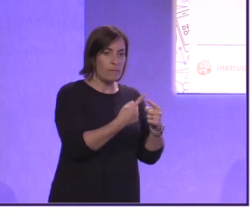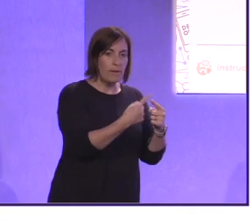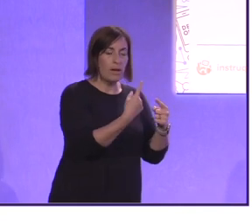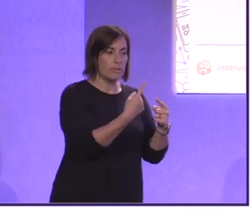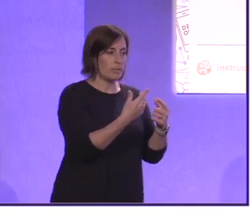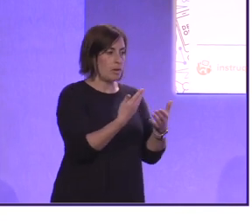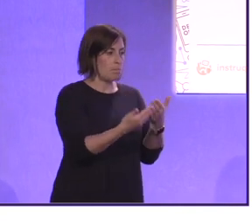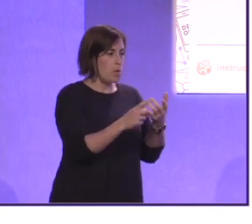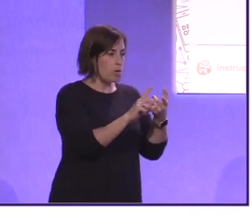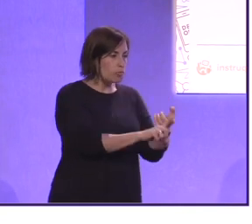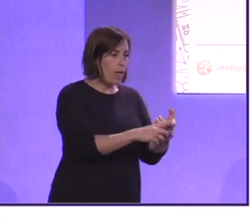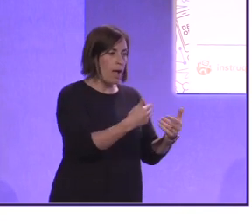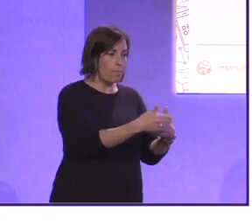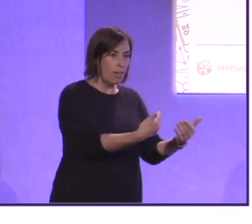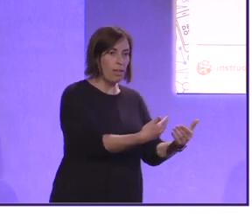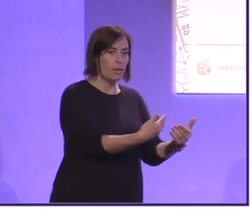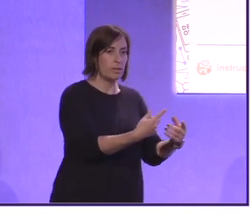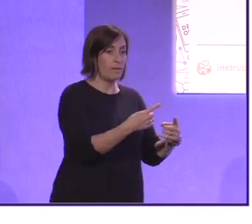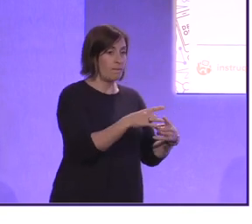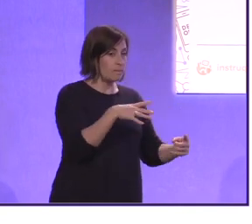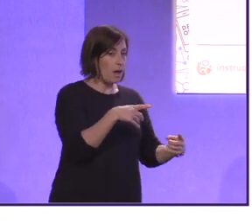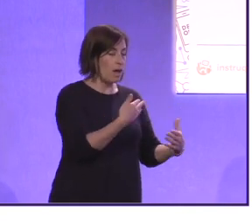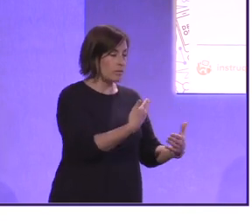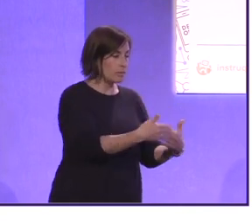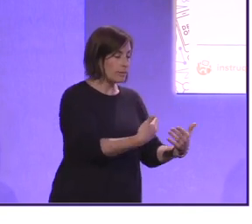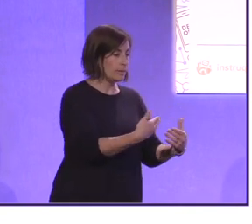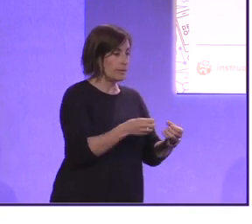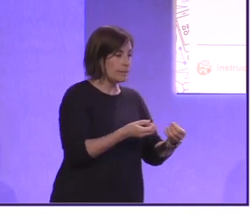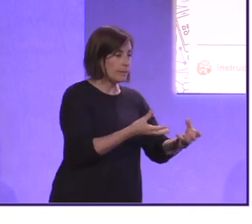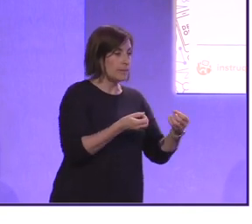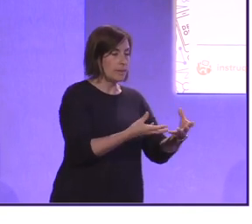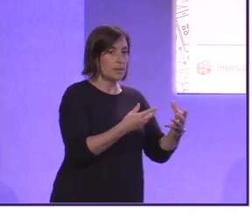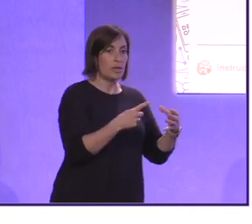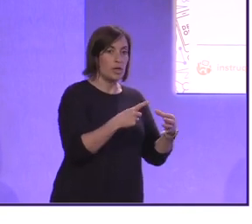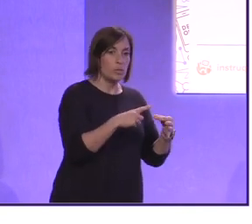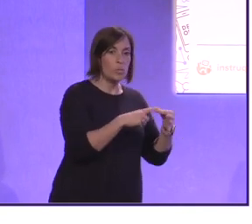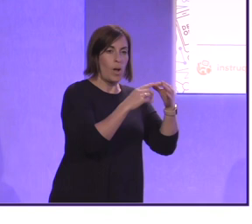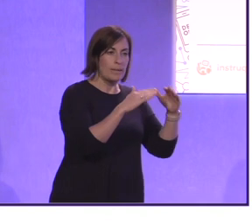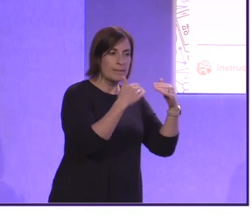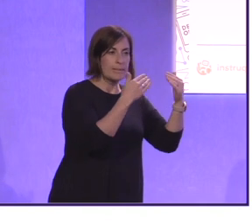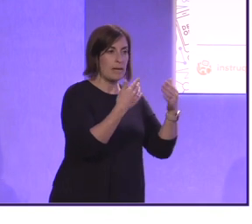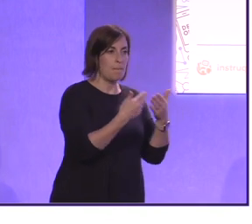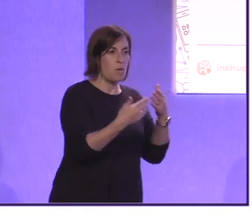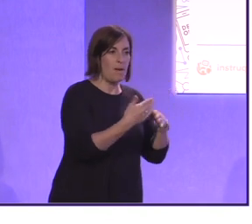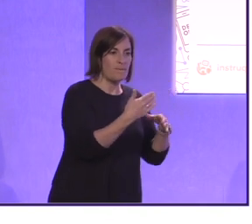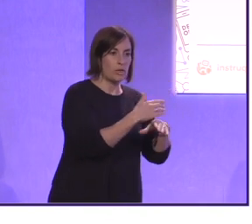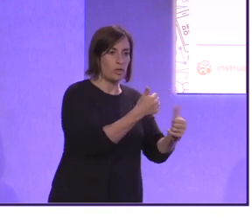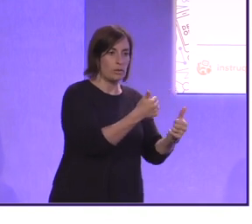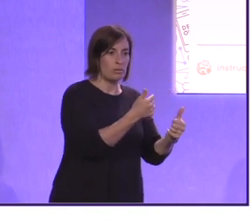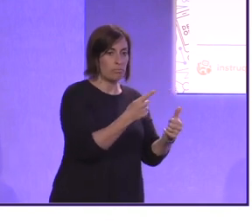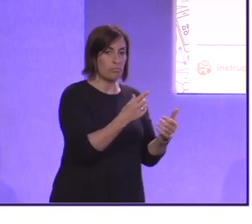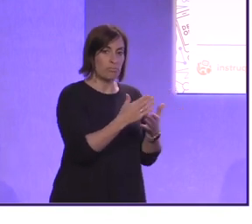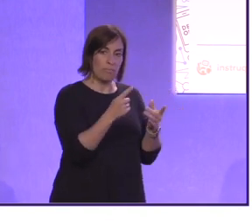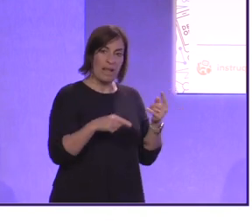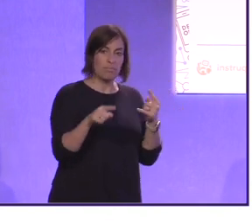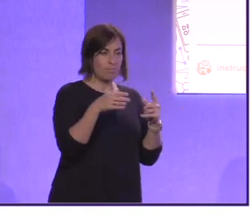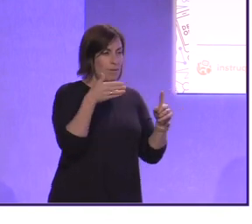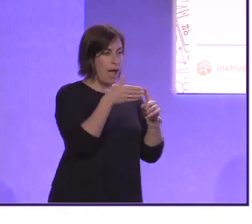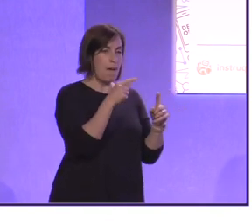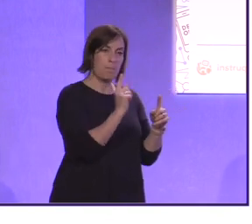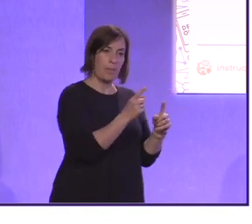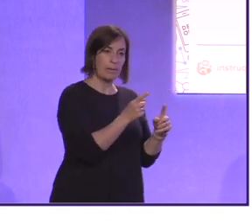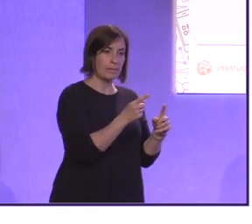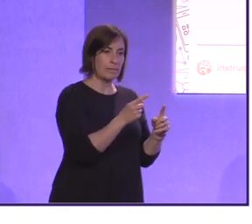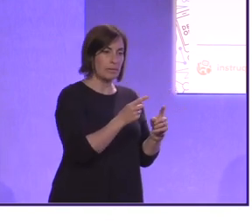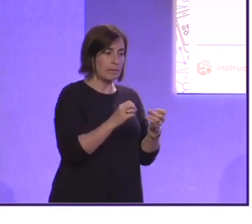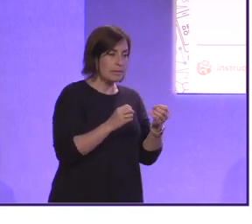more reliable, at pace, at higher levels of quality, more efficiently, right? That's what we effectively all want to do. And that